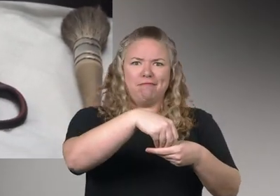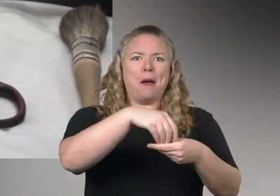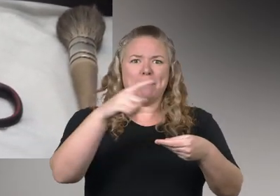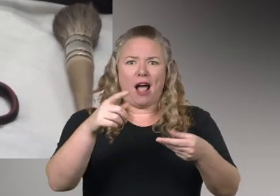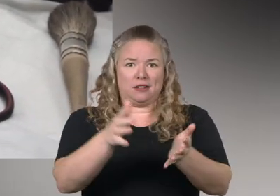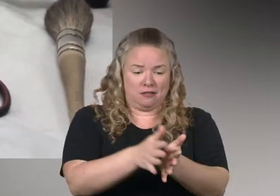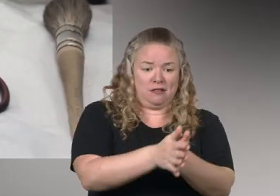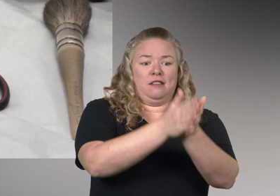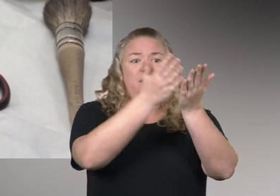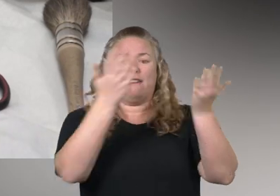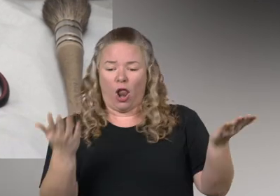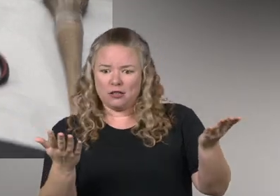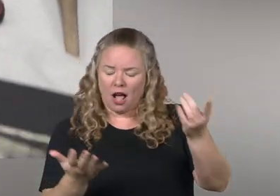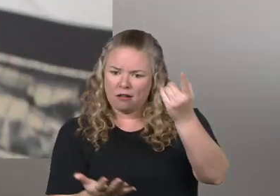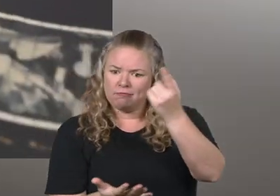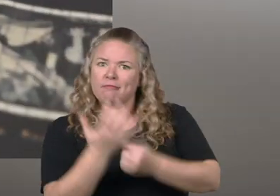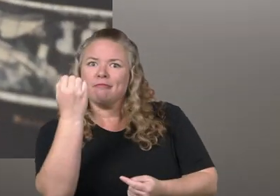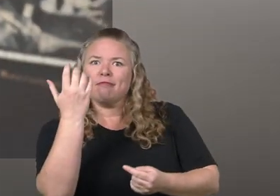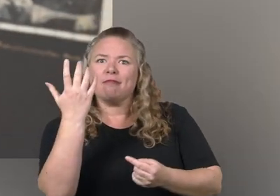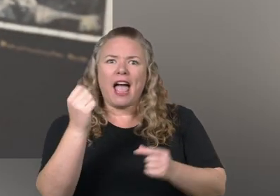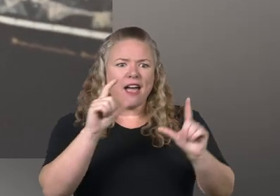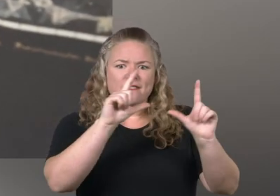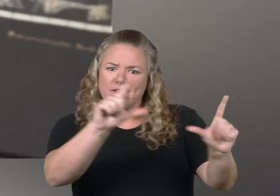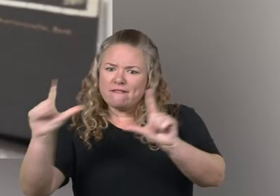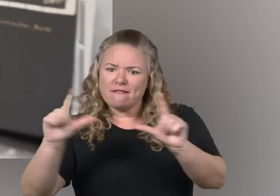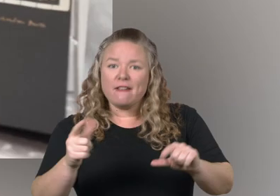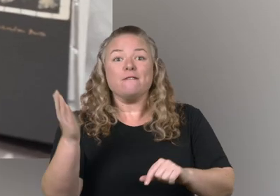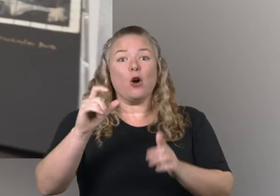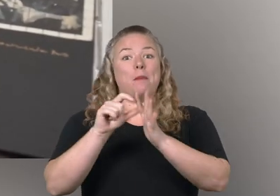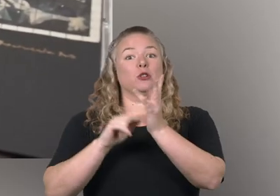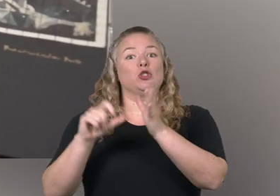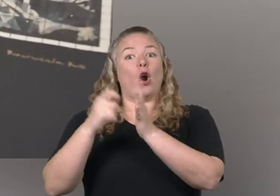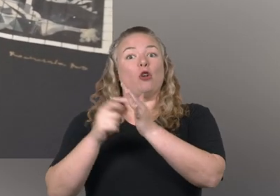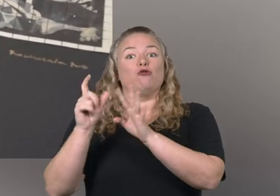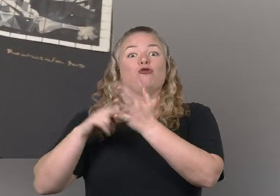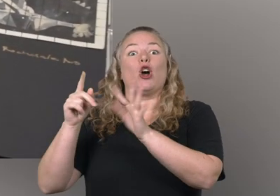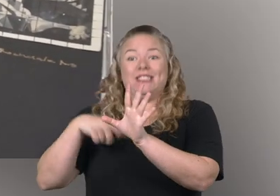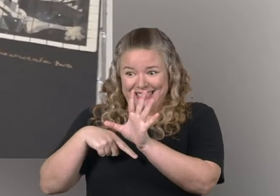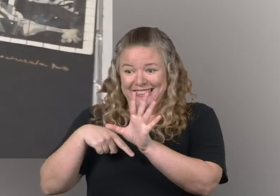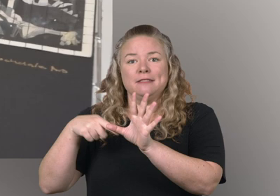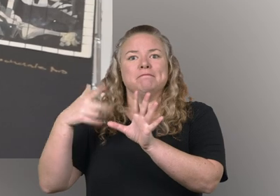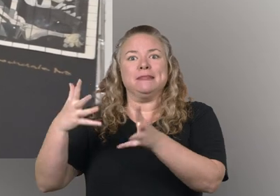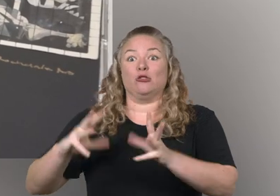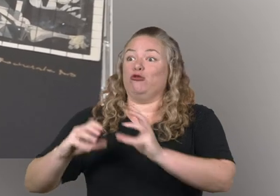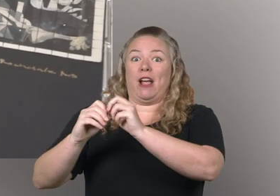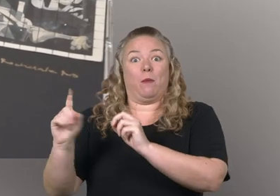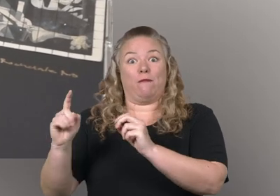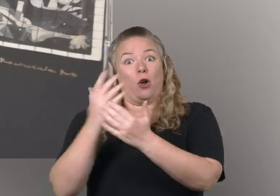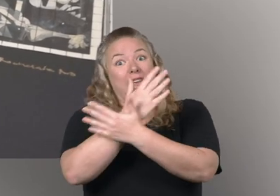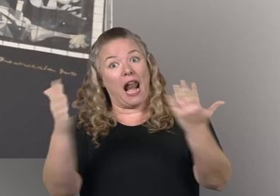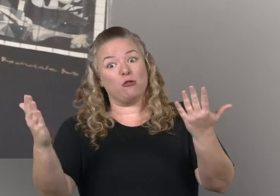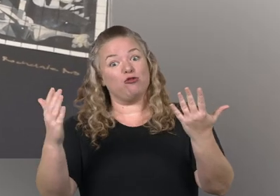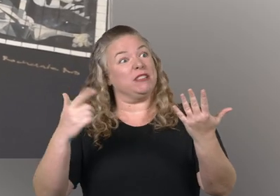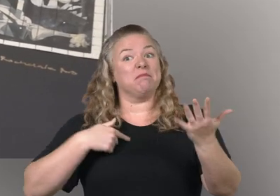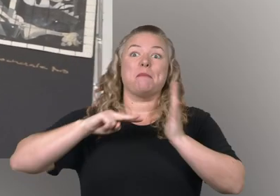Keith Piper exhibition, in this folder we have these amazing cards that Donald Rodney created for the gallery,